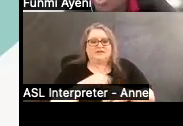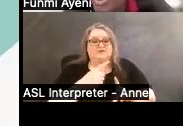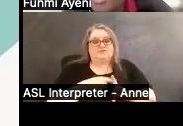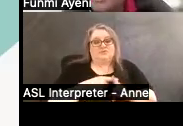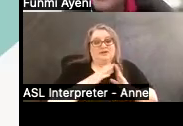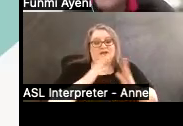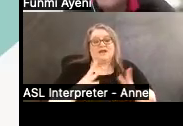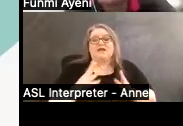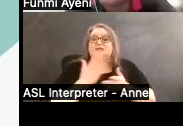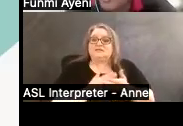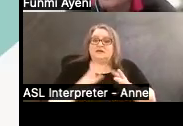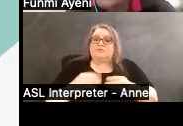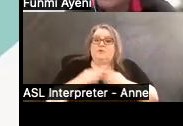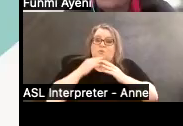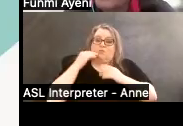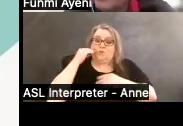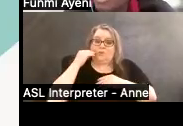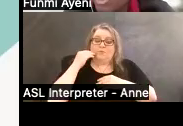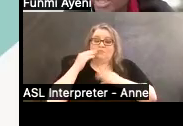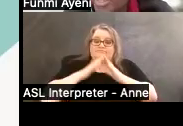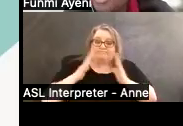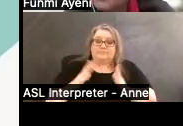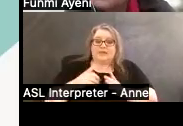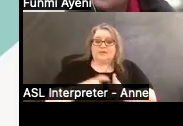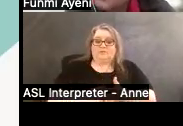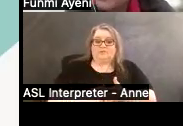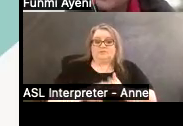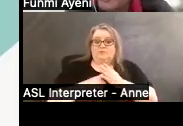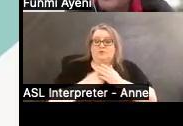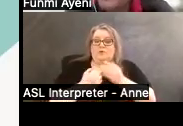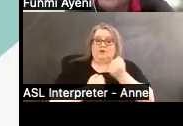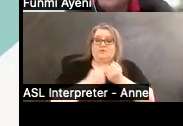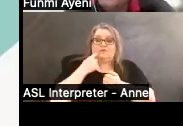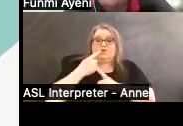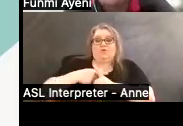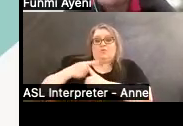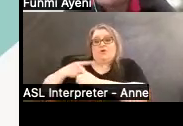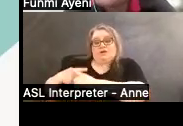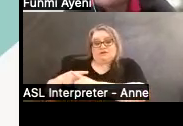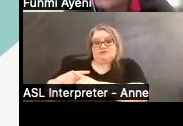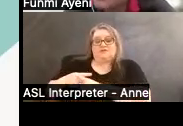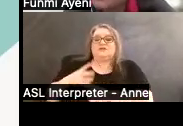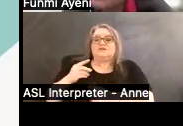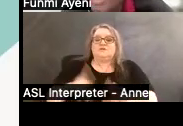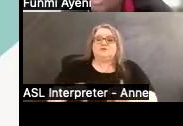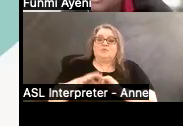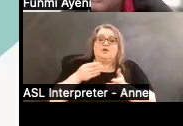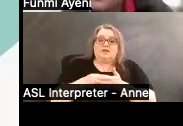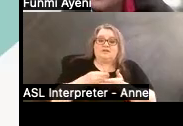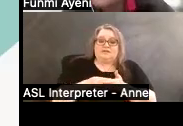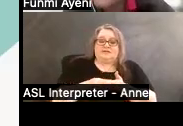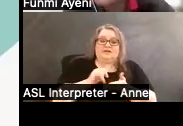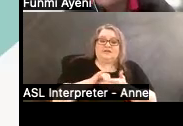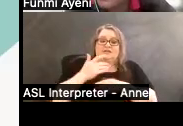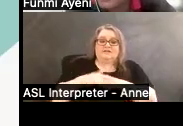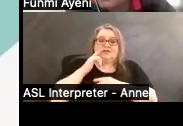are homeowners and require support for their mortgage. And so it's very important that the funding that's available for housing